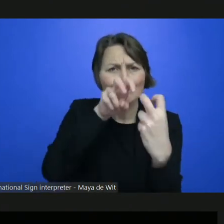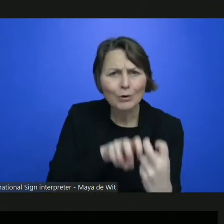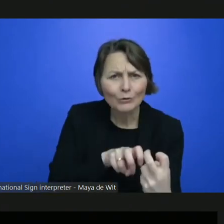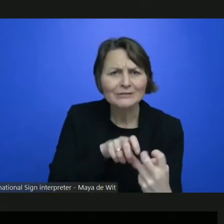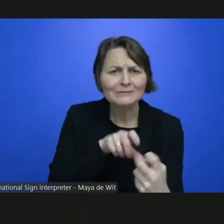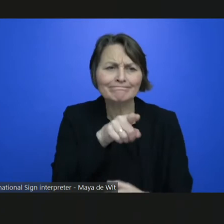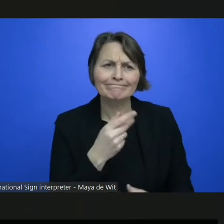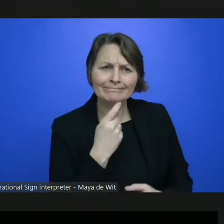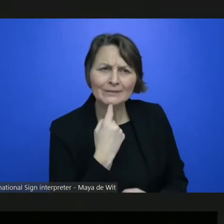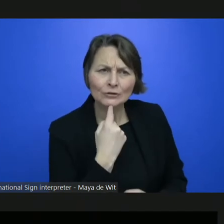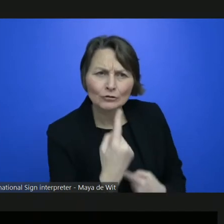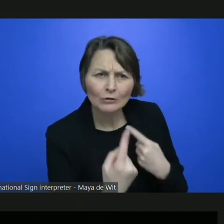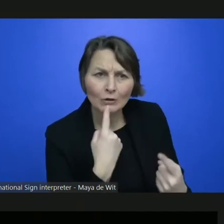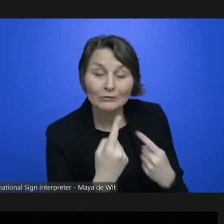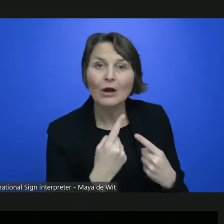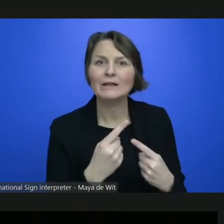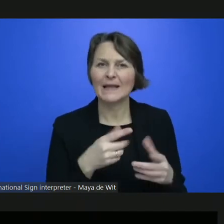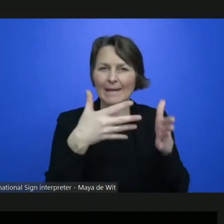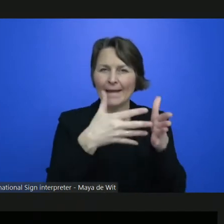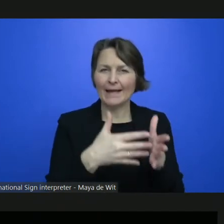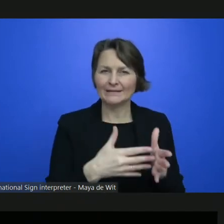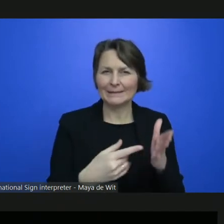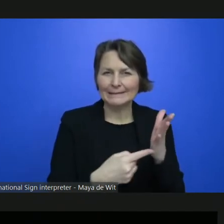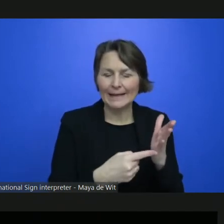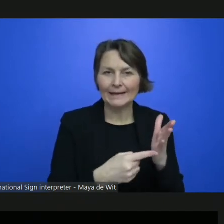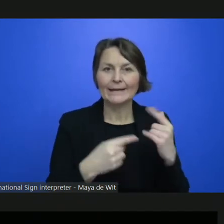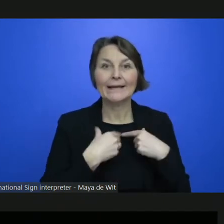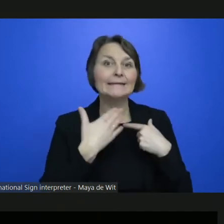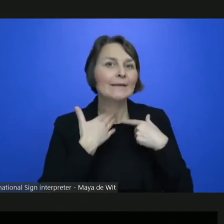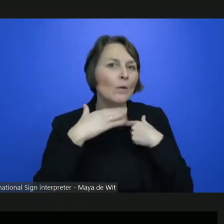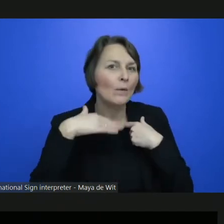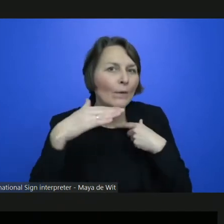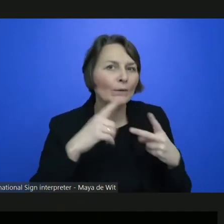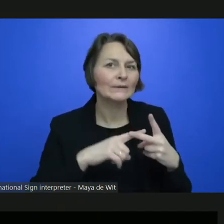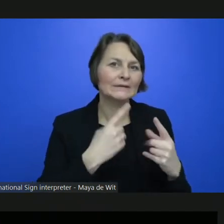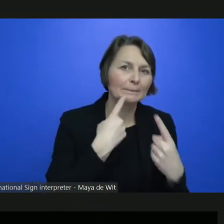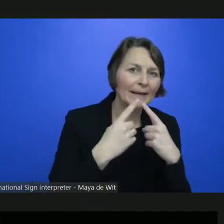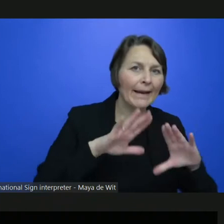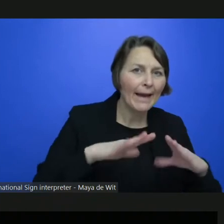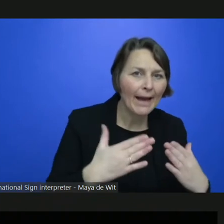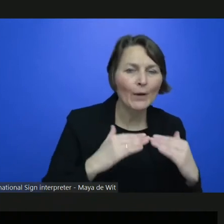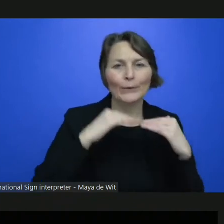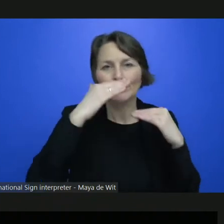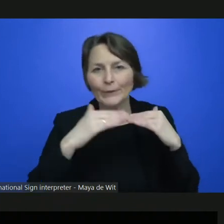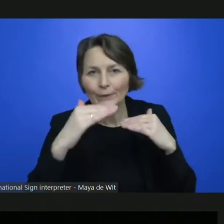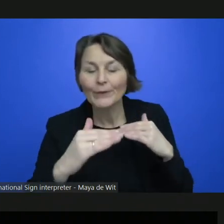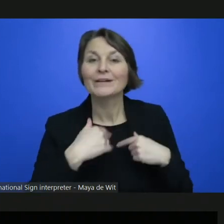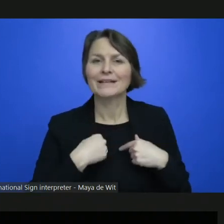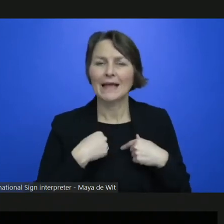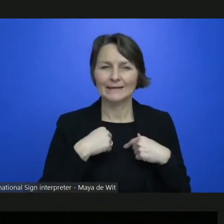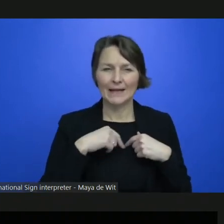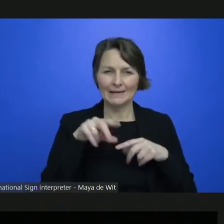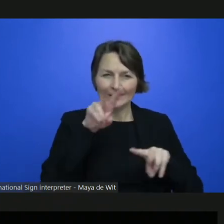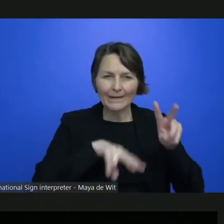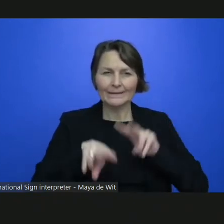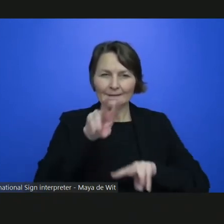your voice tone, your eye movement, they assess the extent to which all of this matches those of the ideal employee,